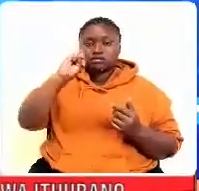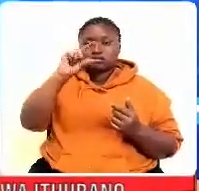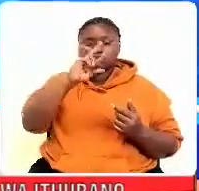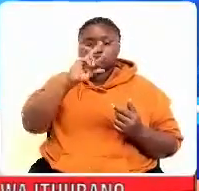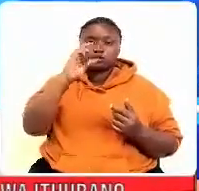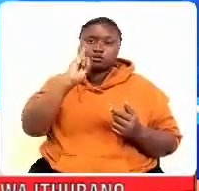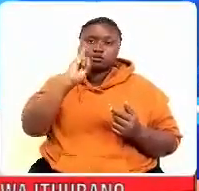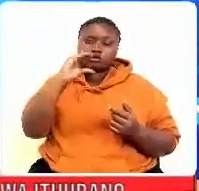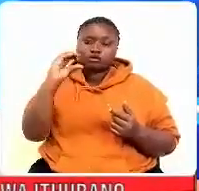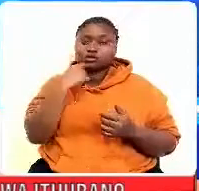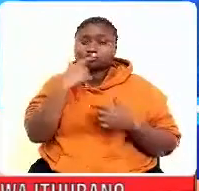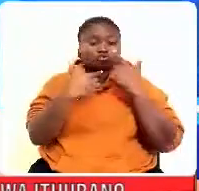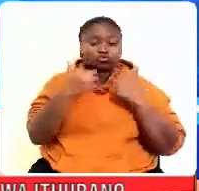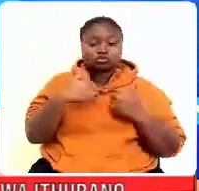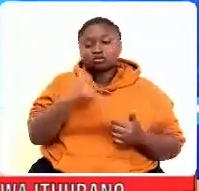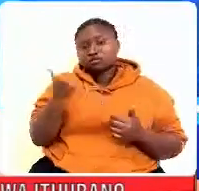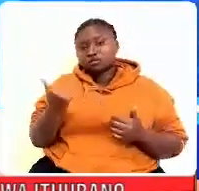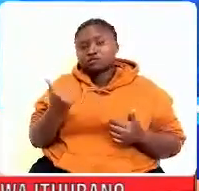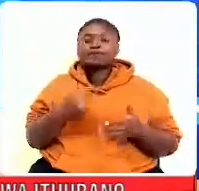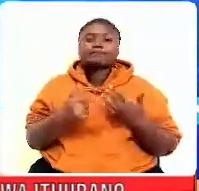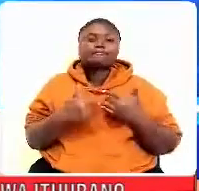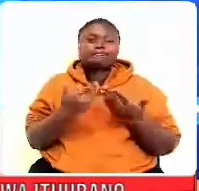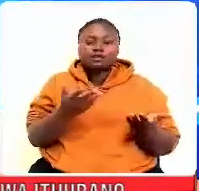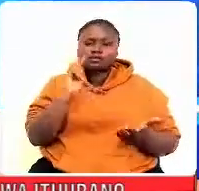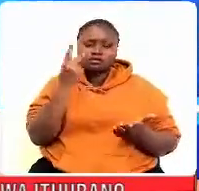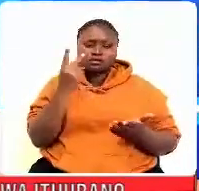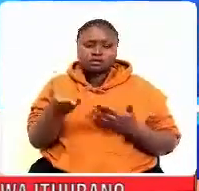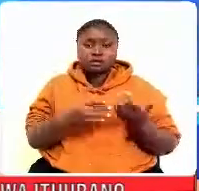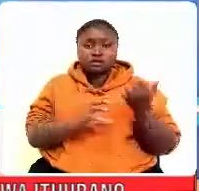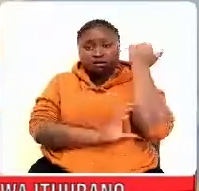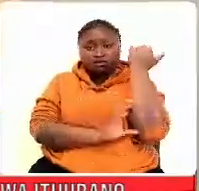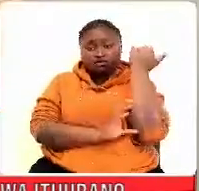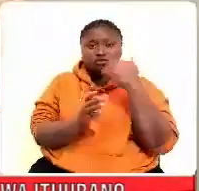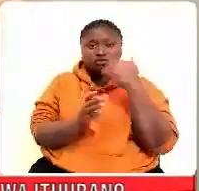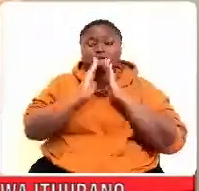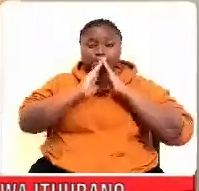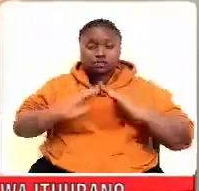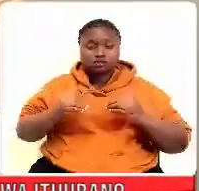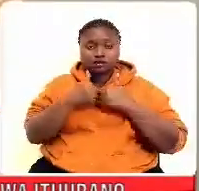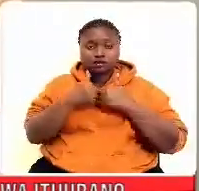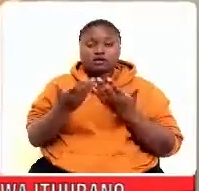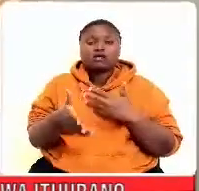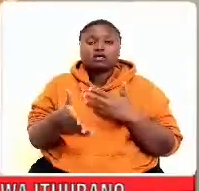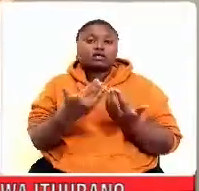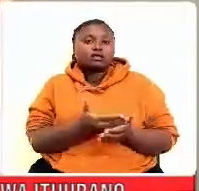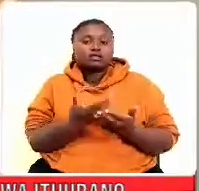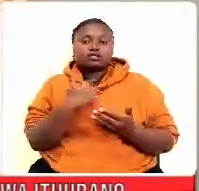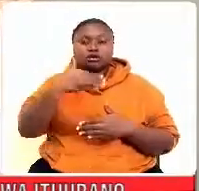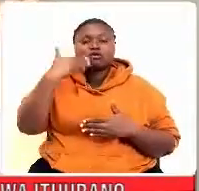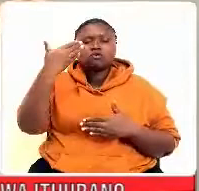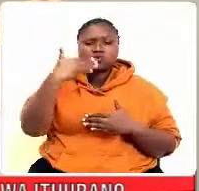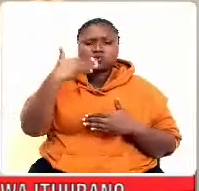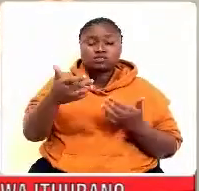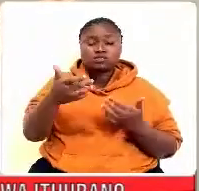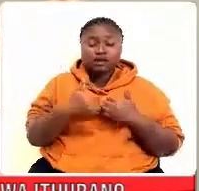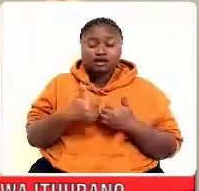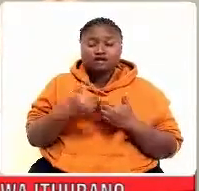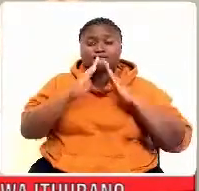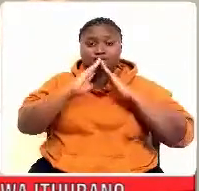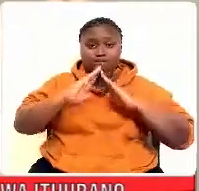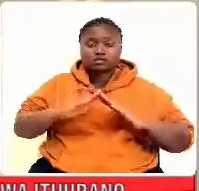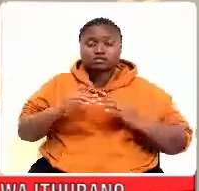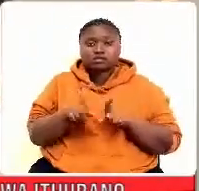Akialia emwenoyo koletu wa kiugate furuli wa Kenya ni furuli olithayo ni ugu korona thayo hede ya